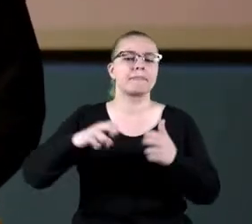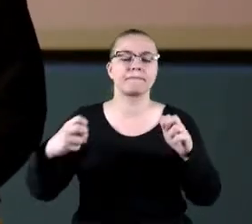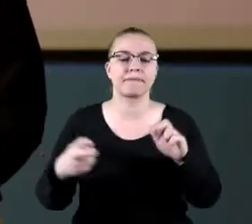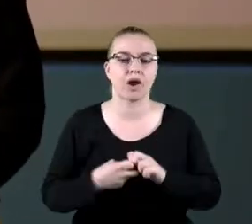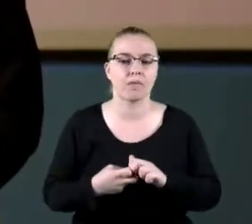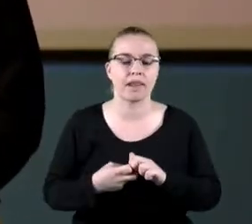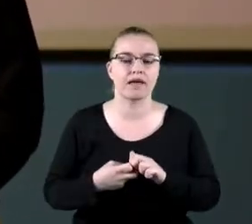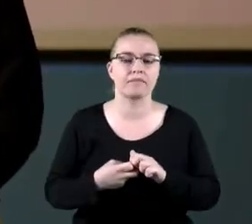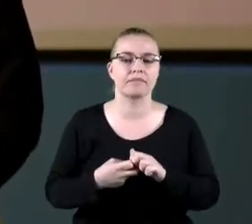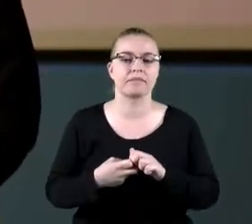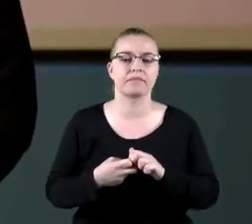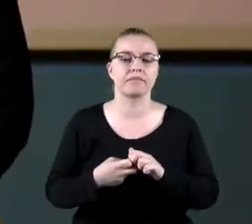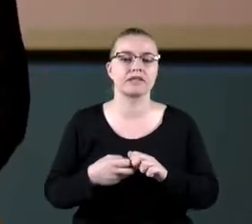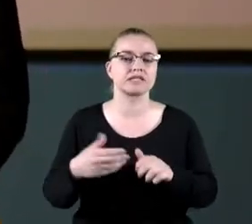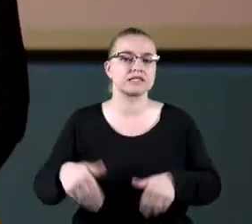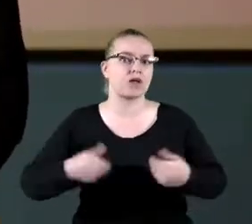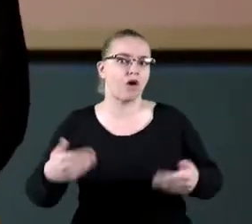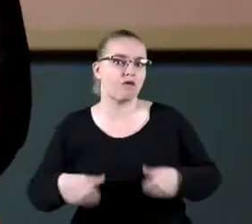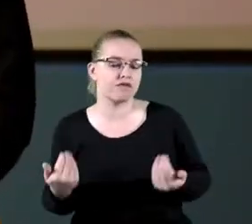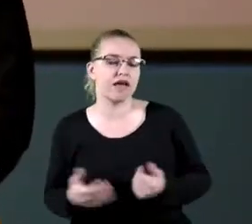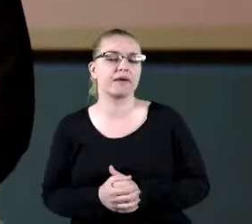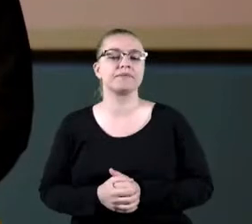cyber. And we proposed